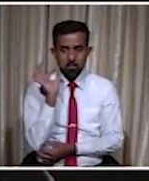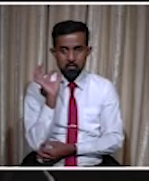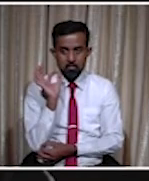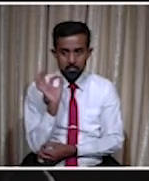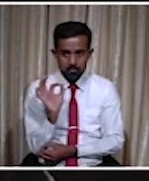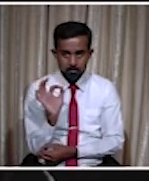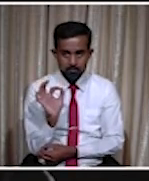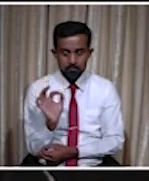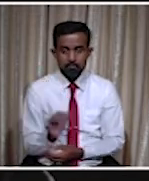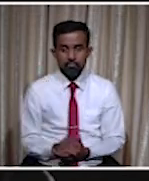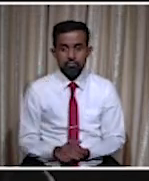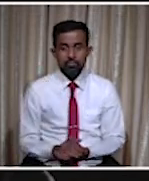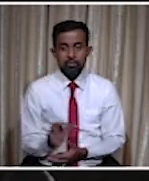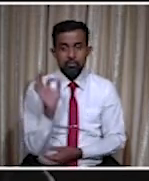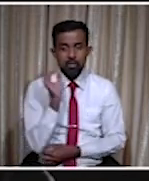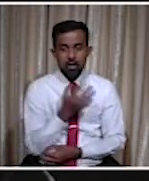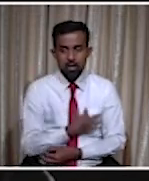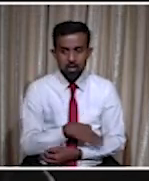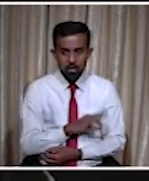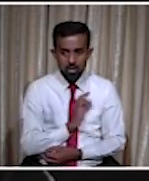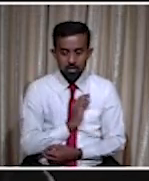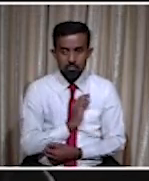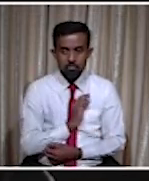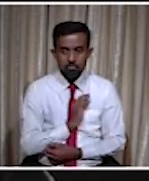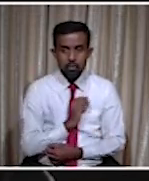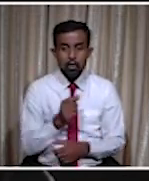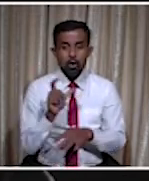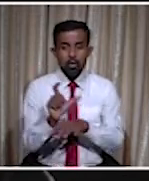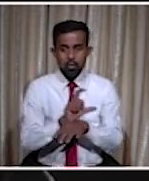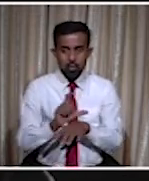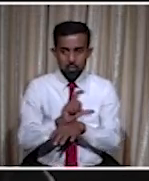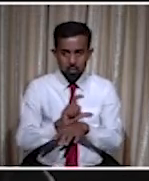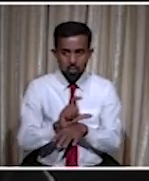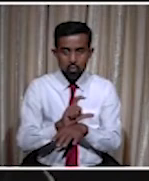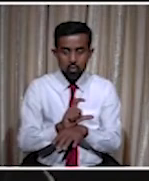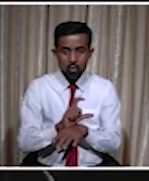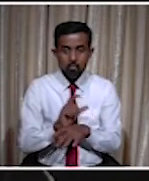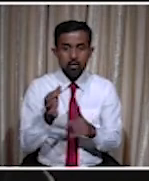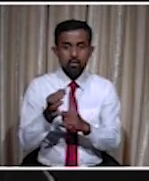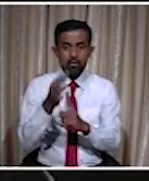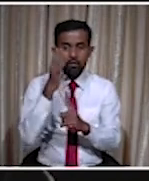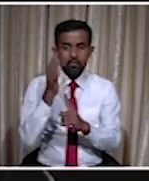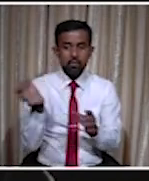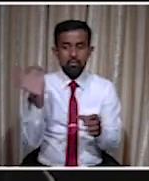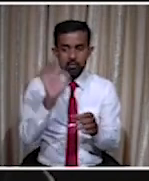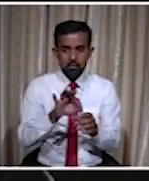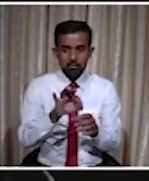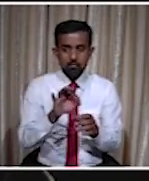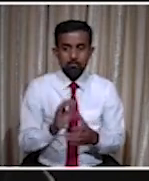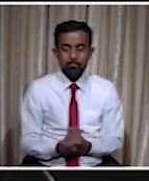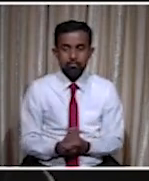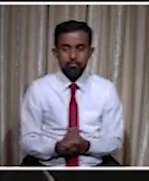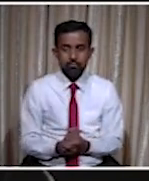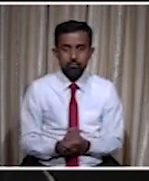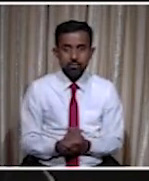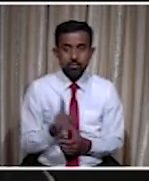referred this matter about Venerable Jnanasara and his chairmanship of the One Country, One Law Commission.